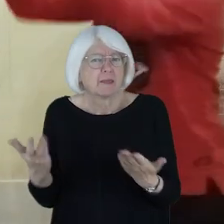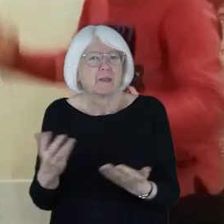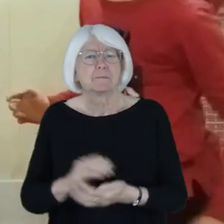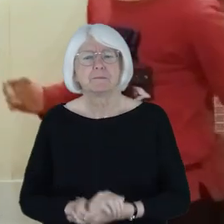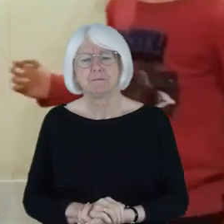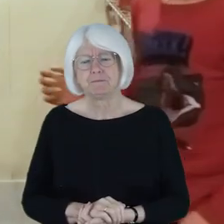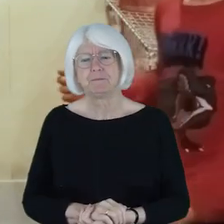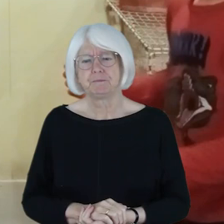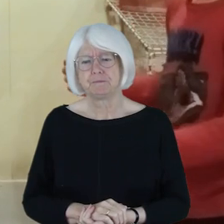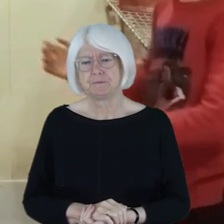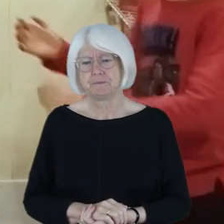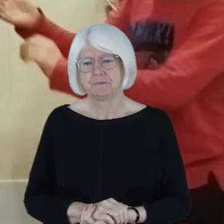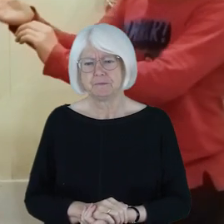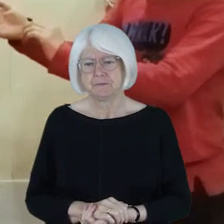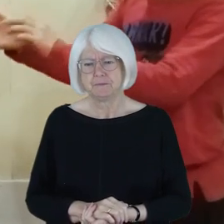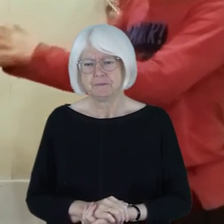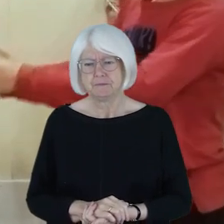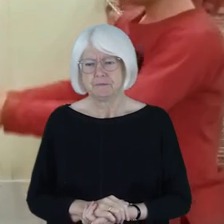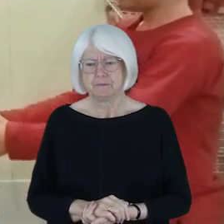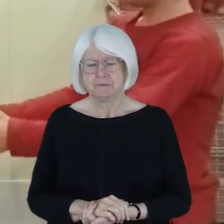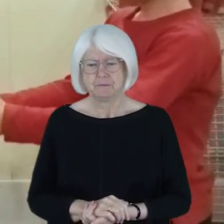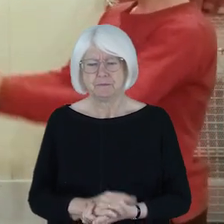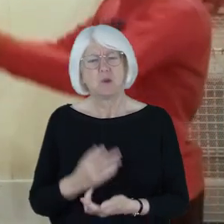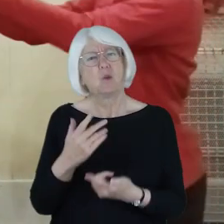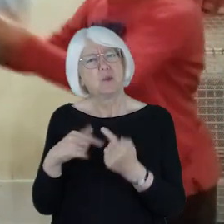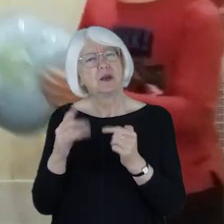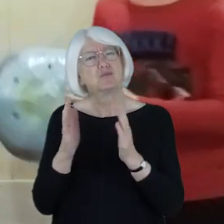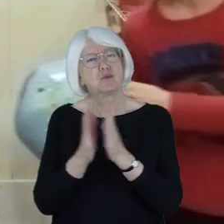We pray for peace in countries where